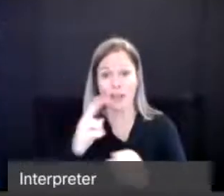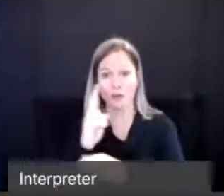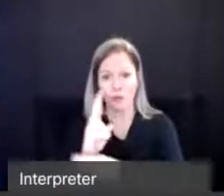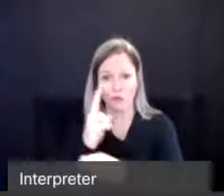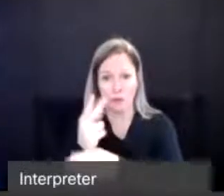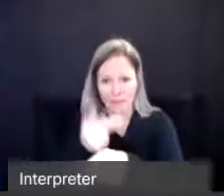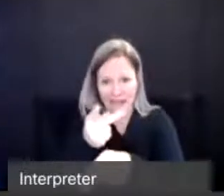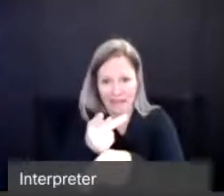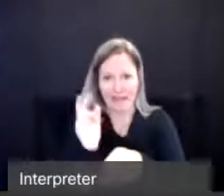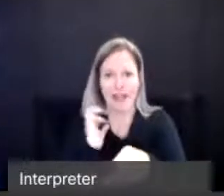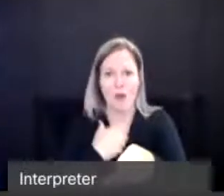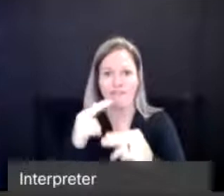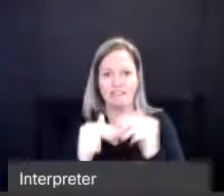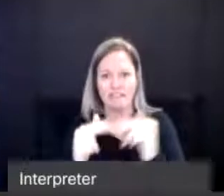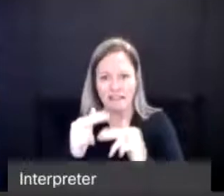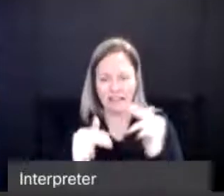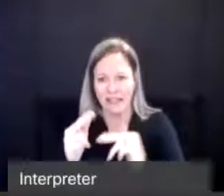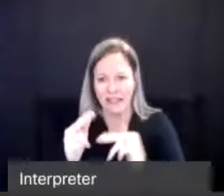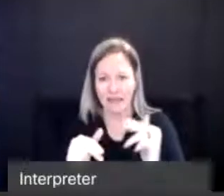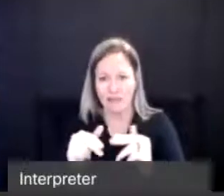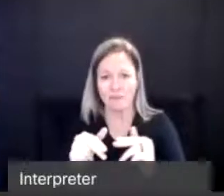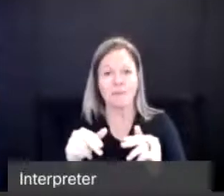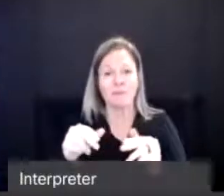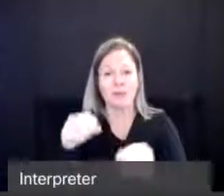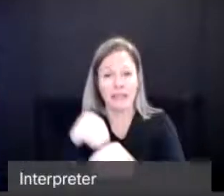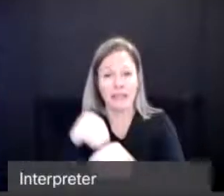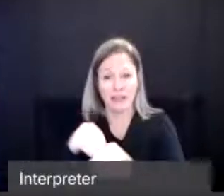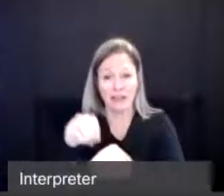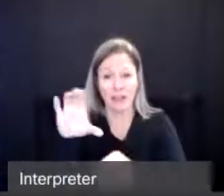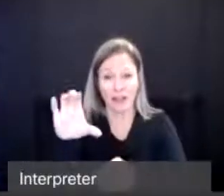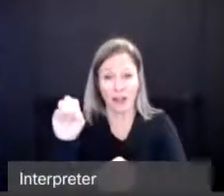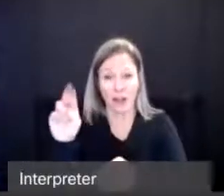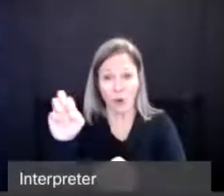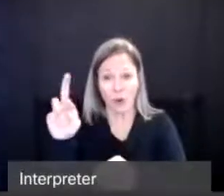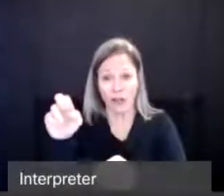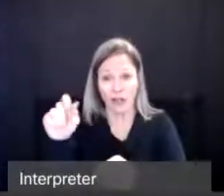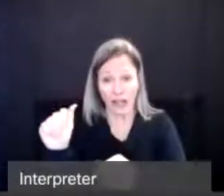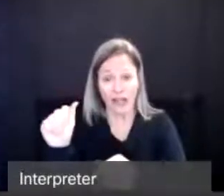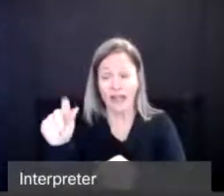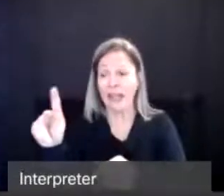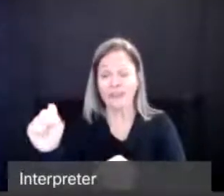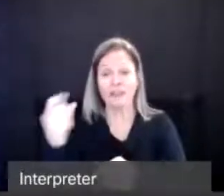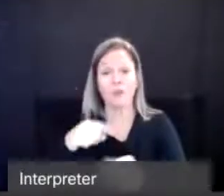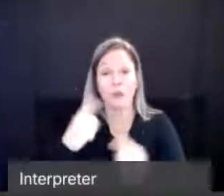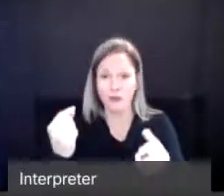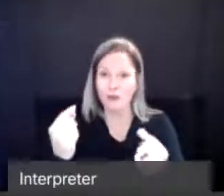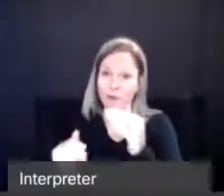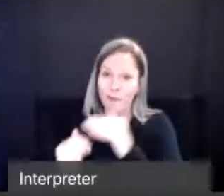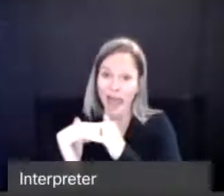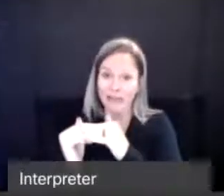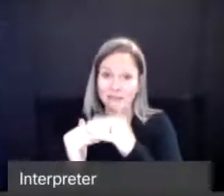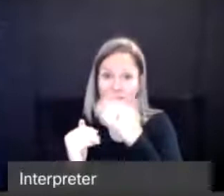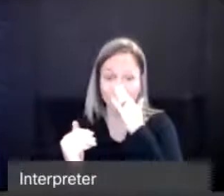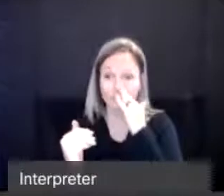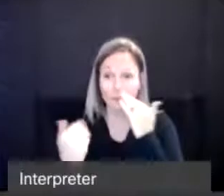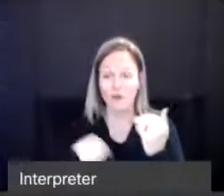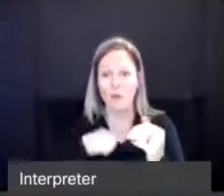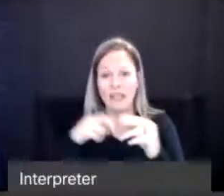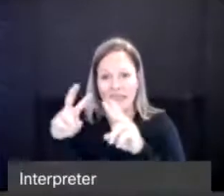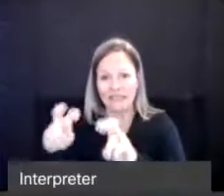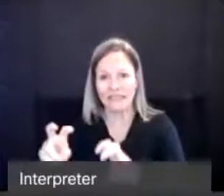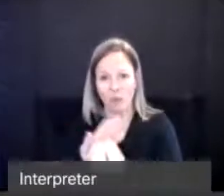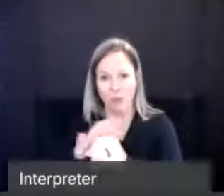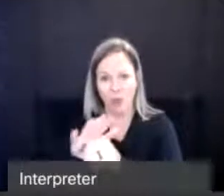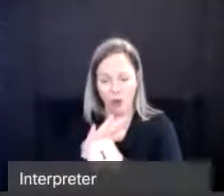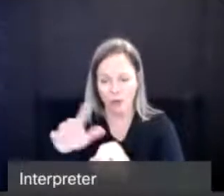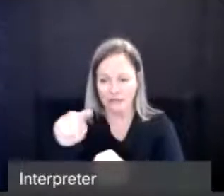facilities. Capital outlay in Concordia, Kansas, we do the max there. We assess our taxpayers, our local tax base,